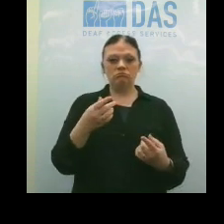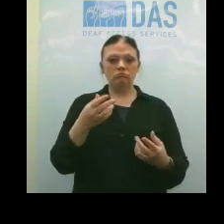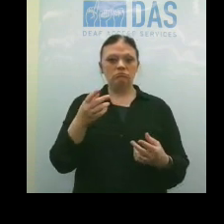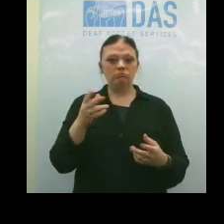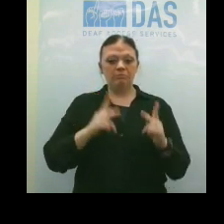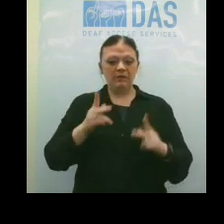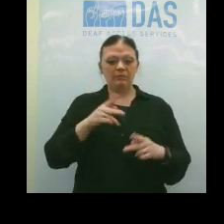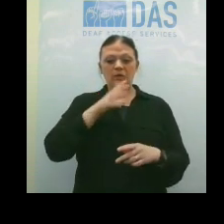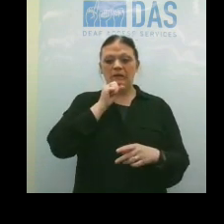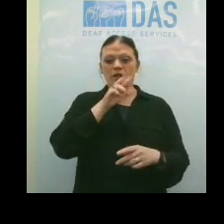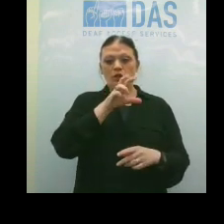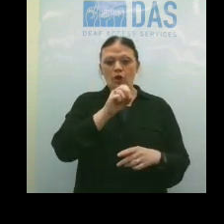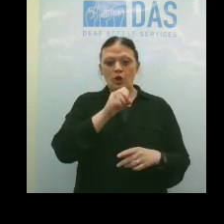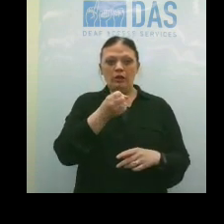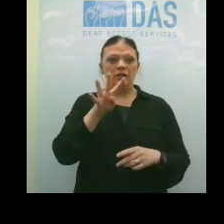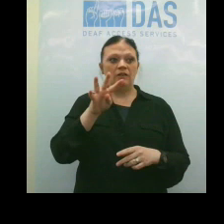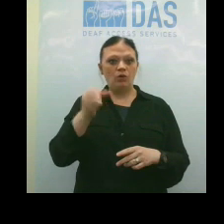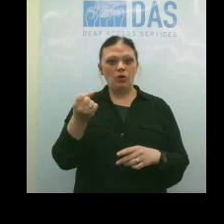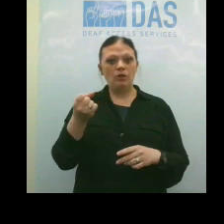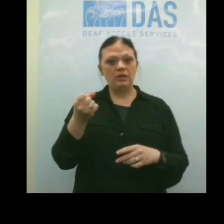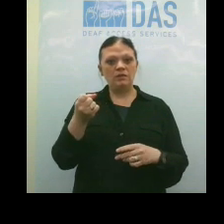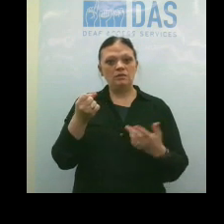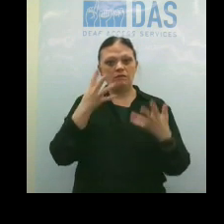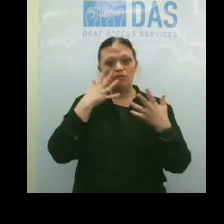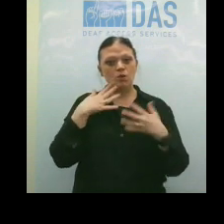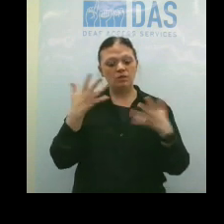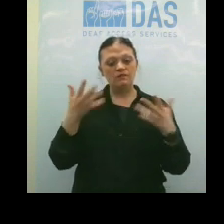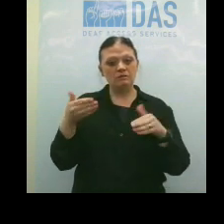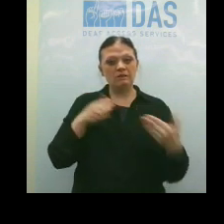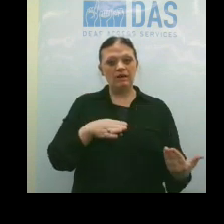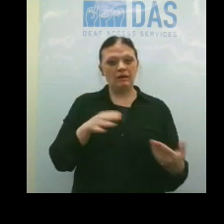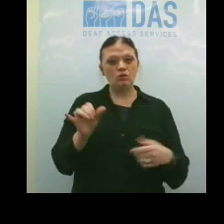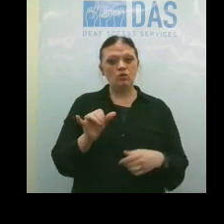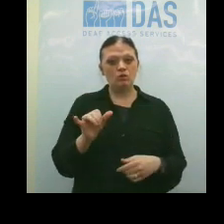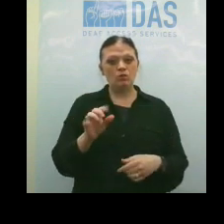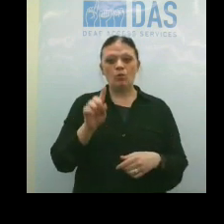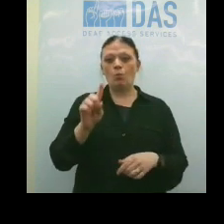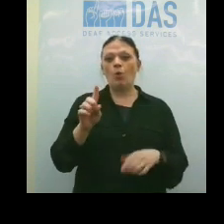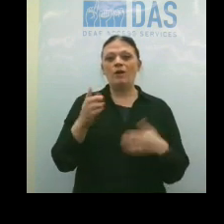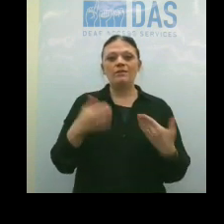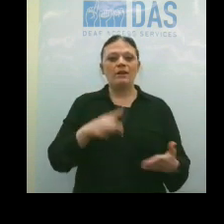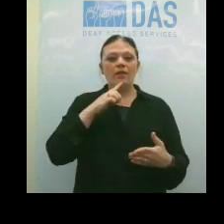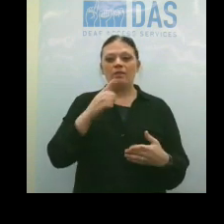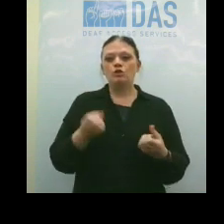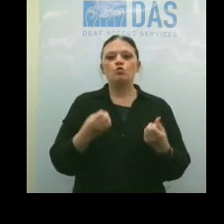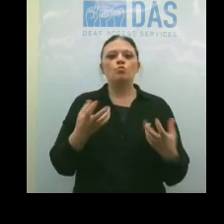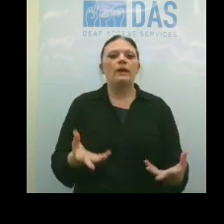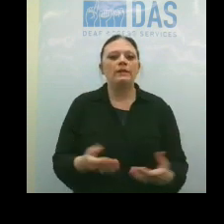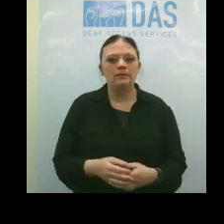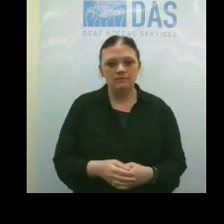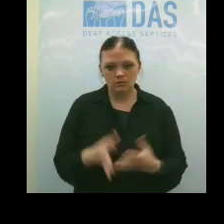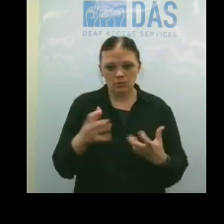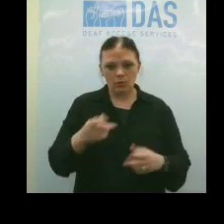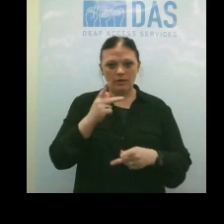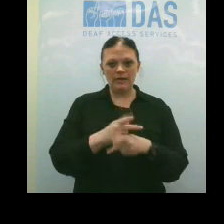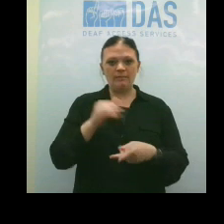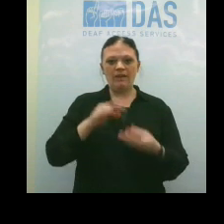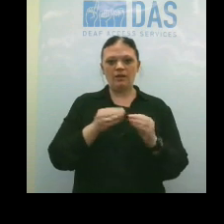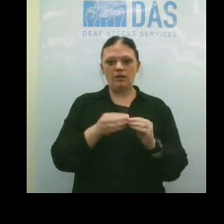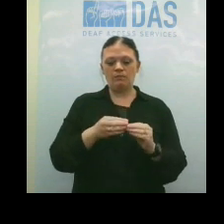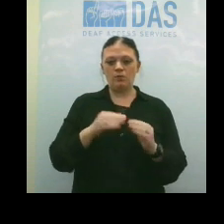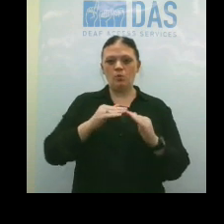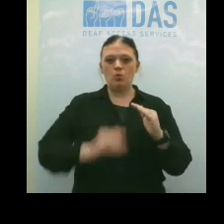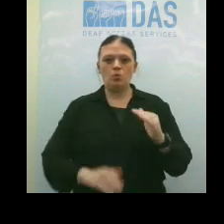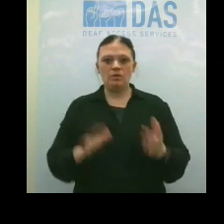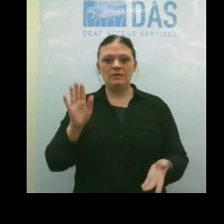and 40s who've unfortunately perished from this. And every death is one death too many. So we're hoping to keep that number down. And the best way to